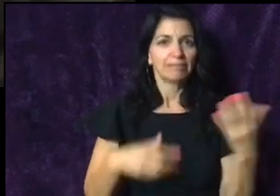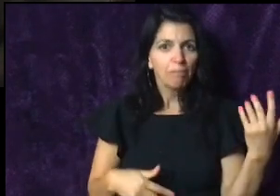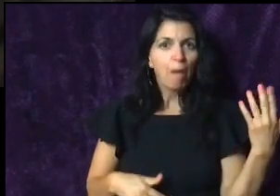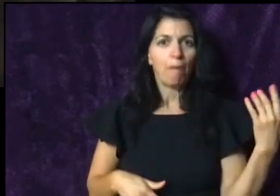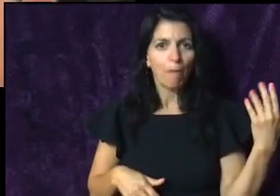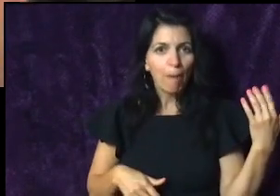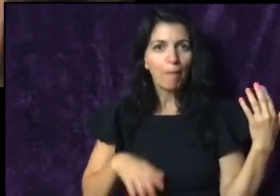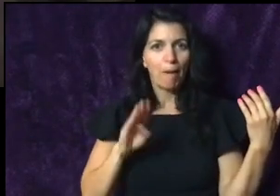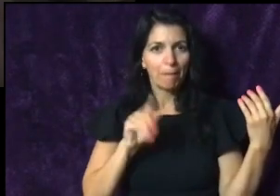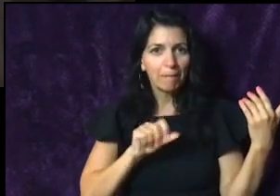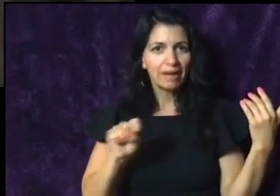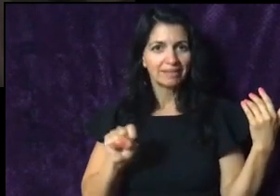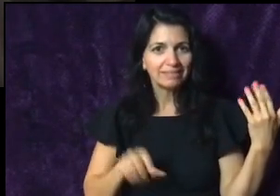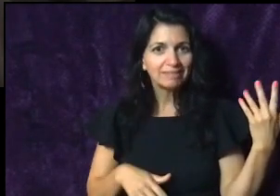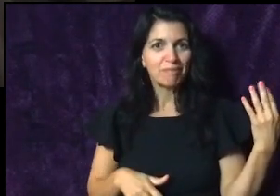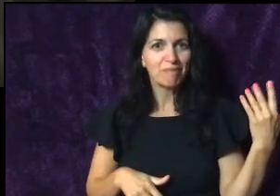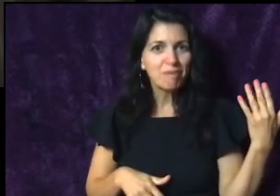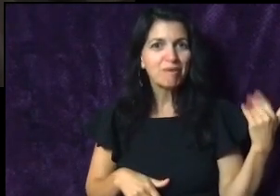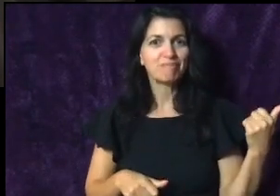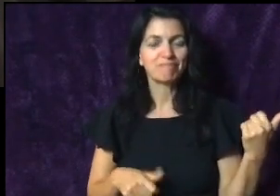and you might hear the bass,